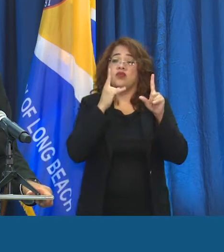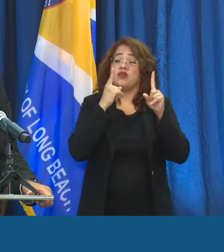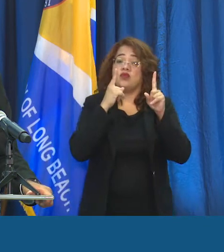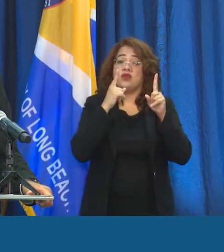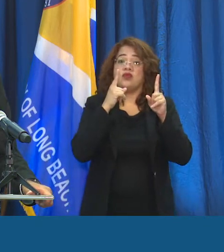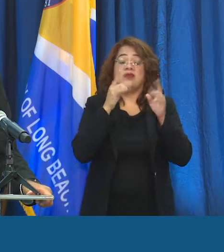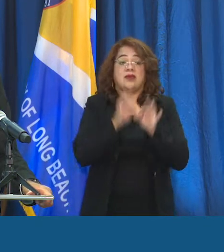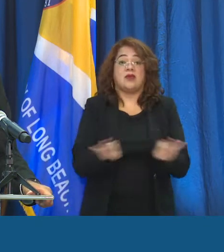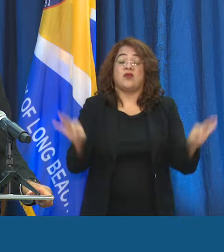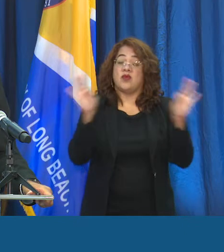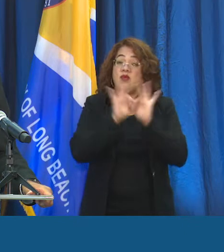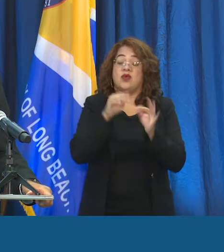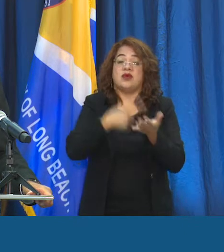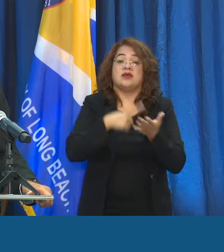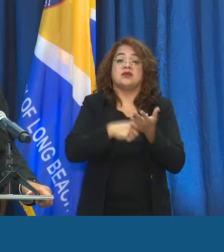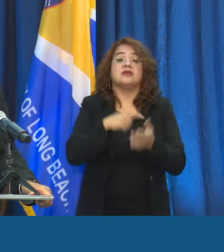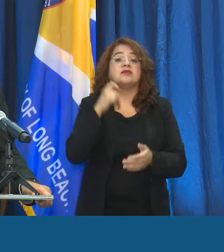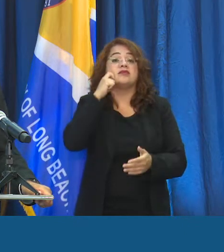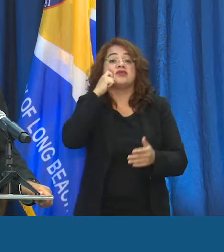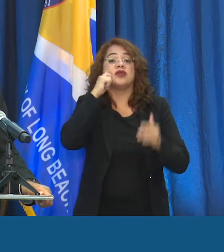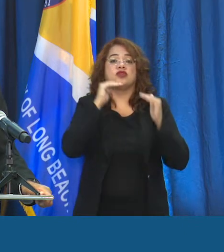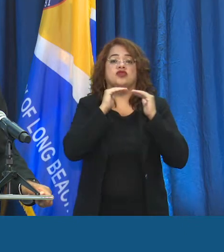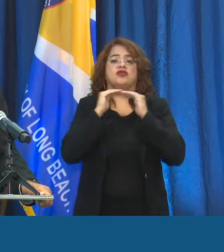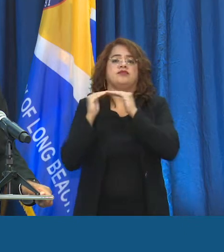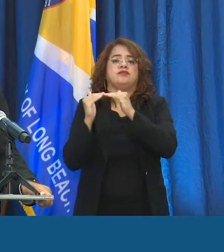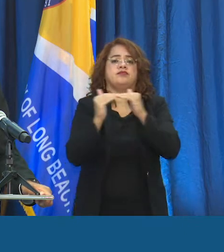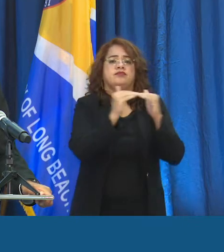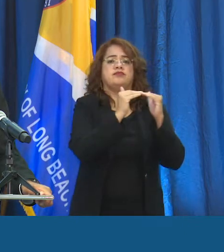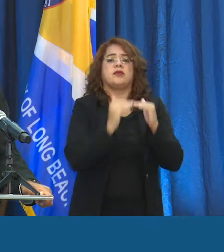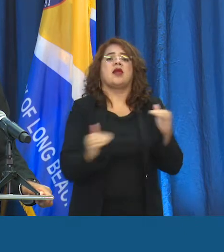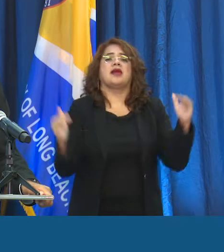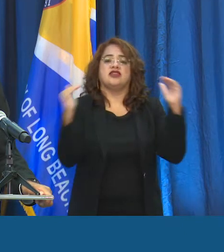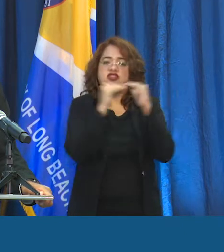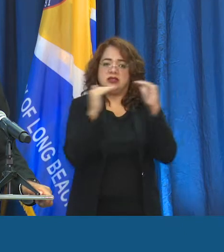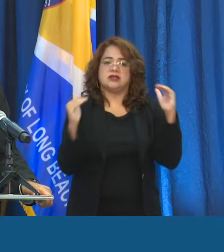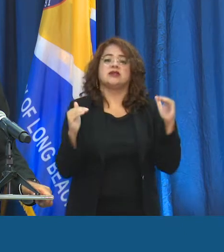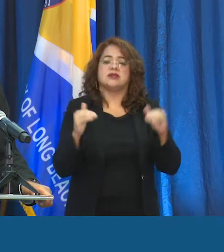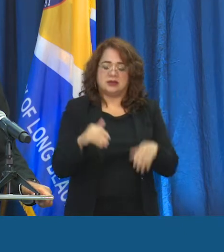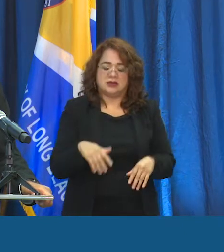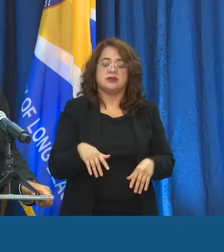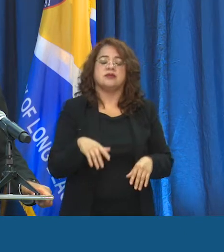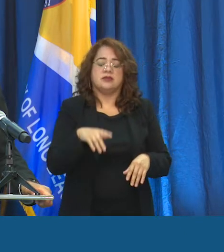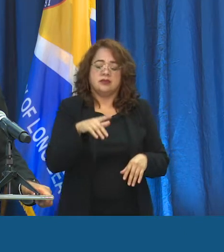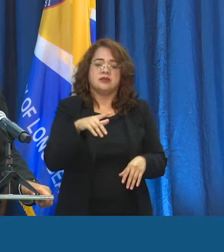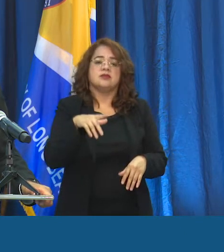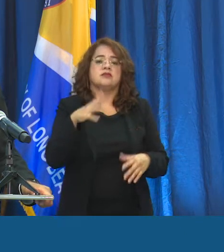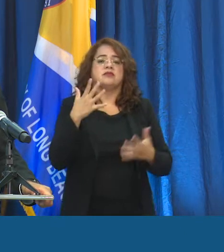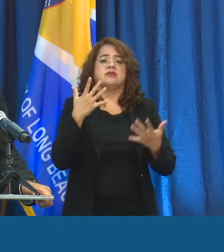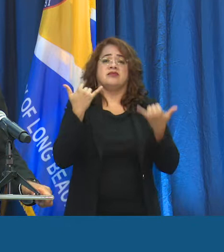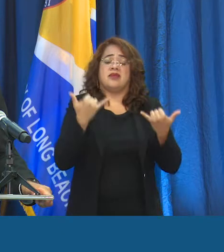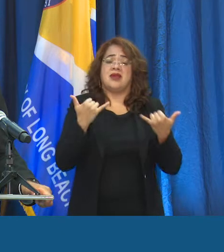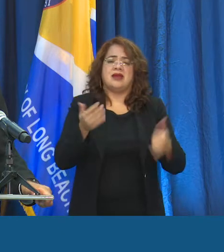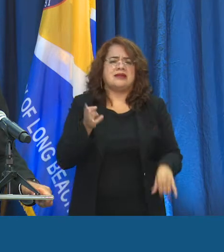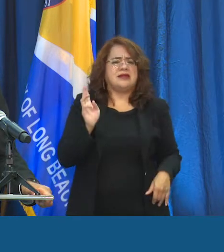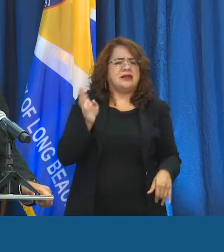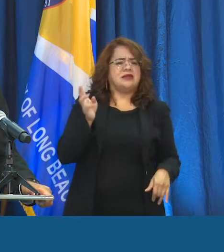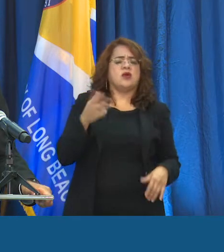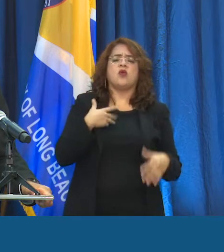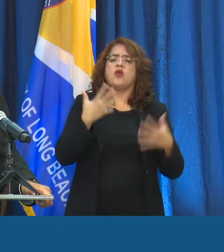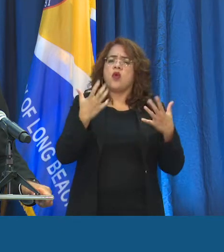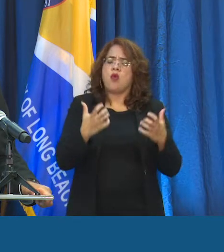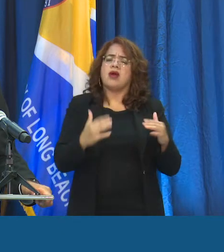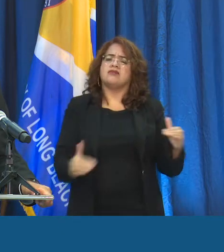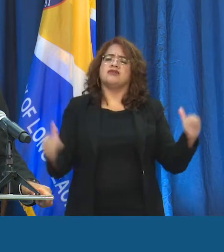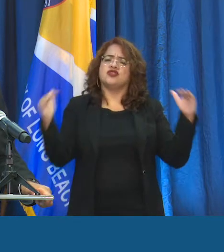moment in our history. We are in a movement where there is a demand, rightly so, for justice for all